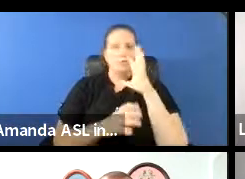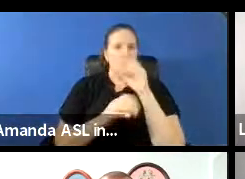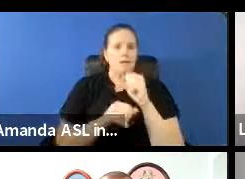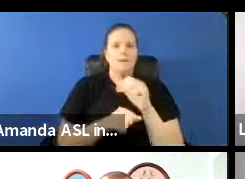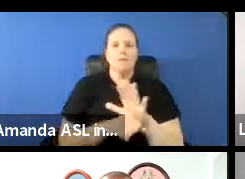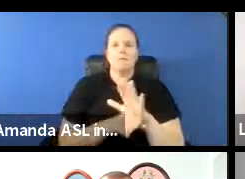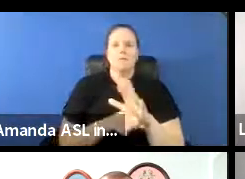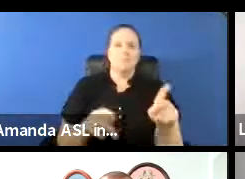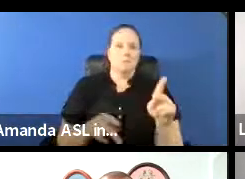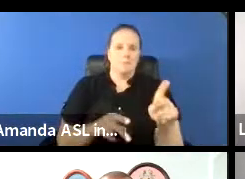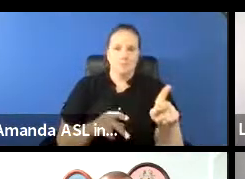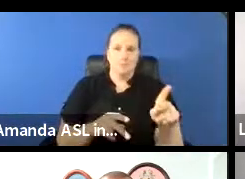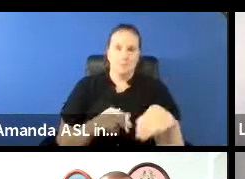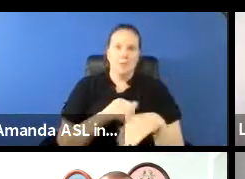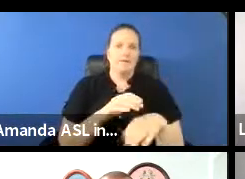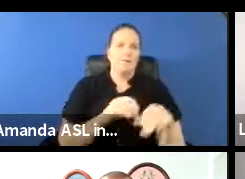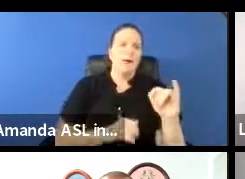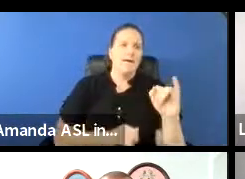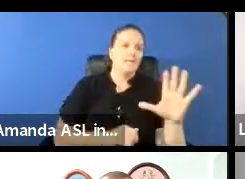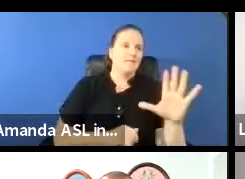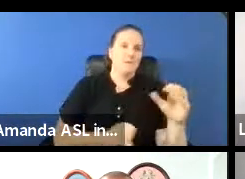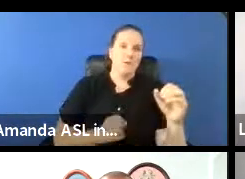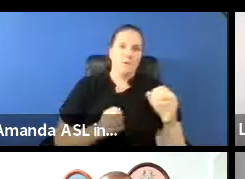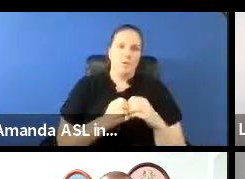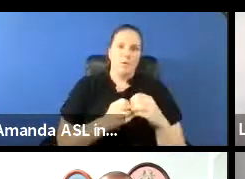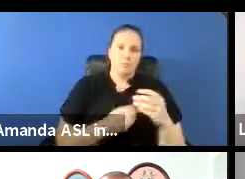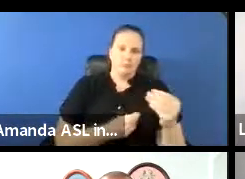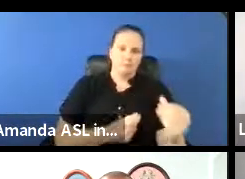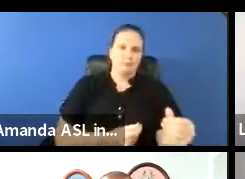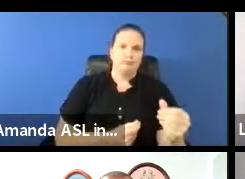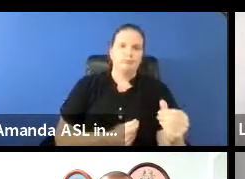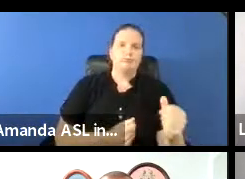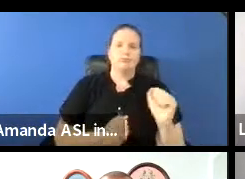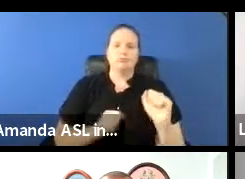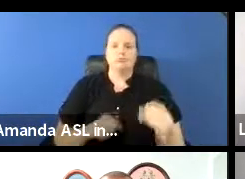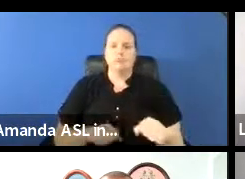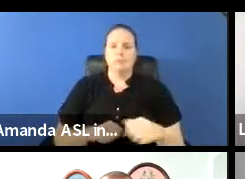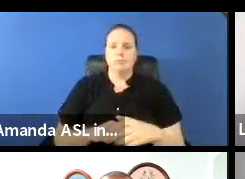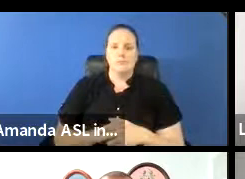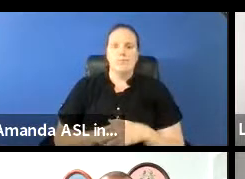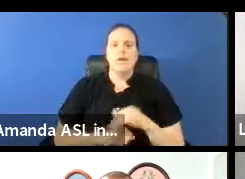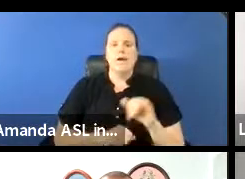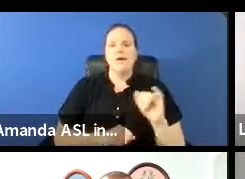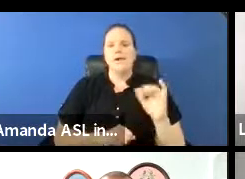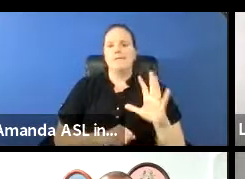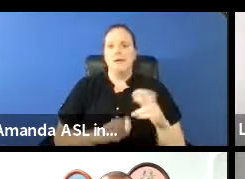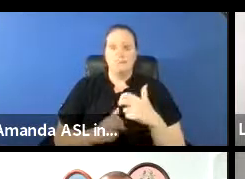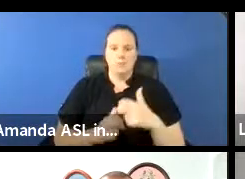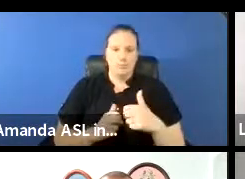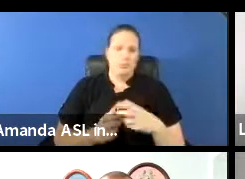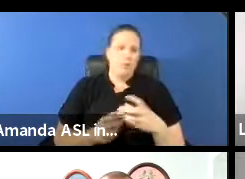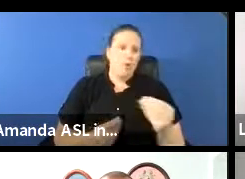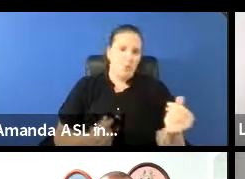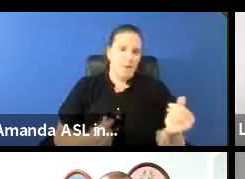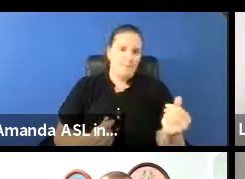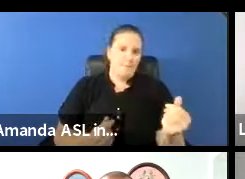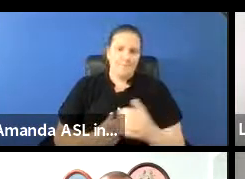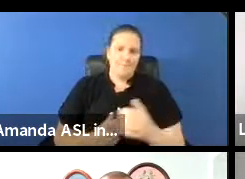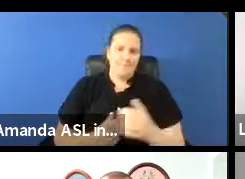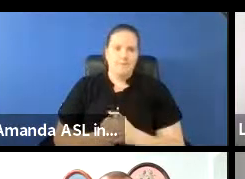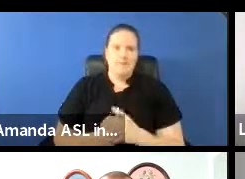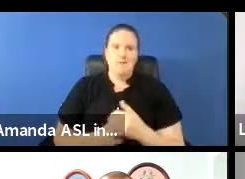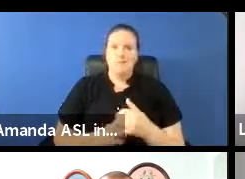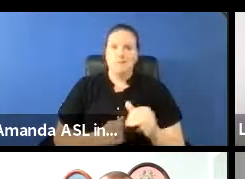traffic away from I-5 to make it feasible where I-5 problems are going to go away. You still have